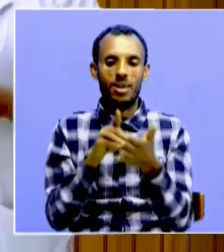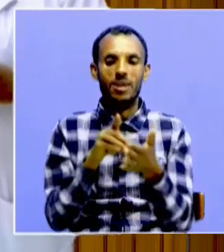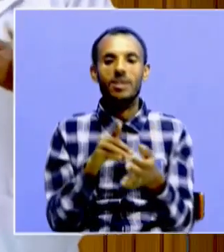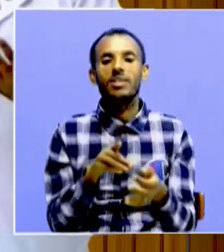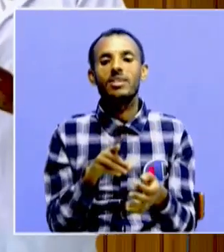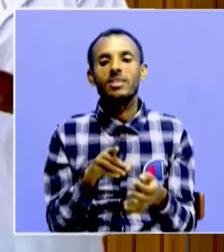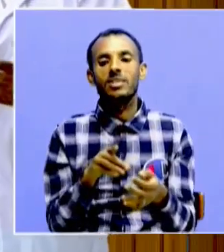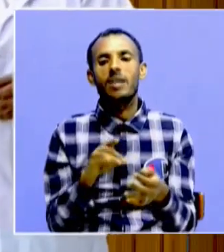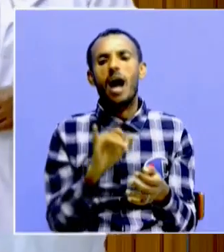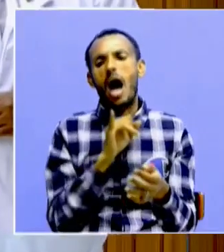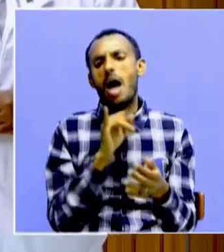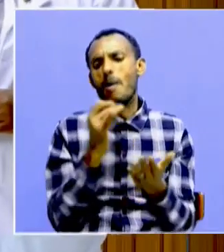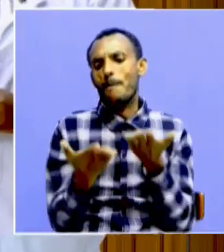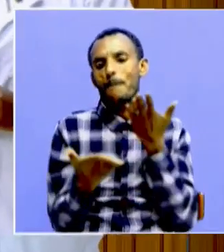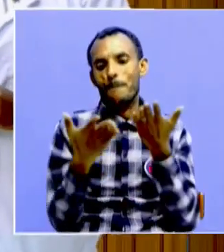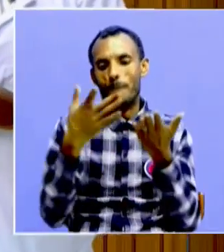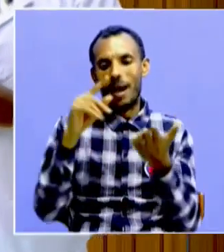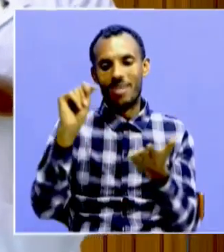would you do? I